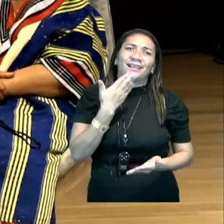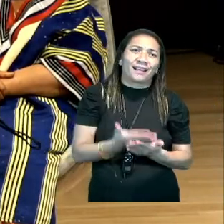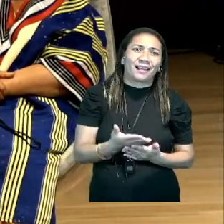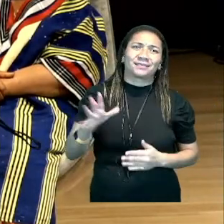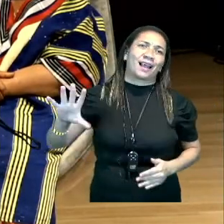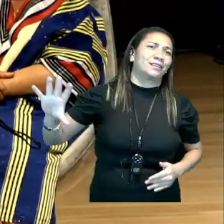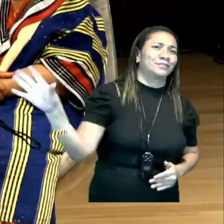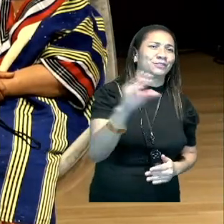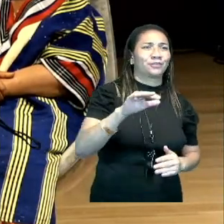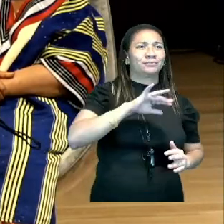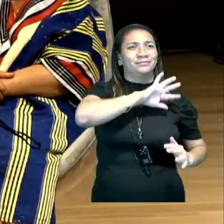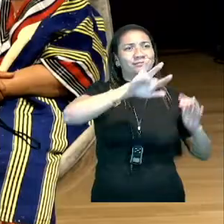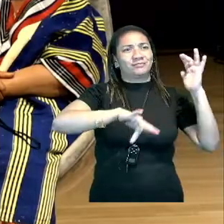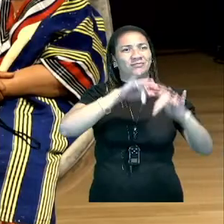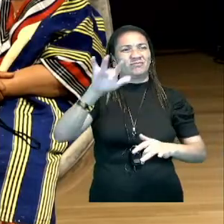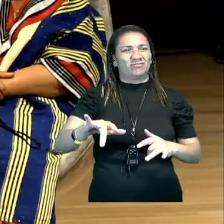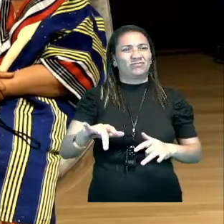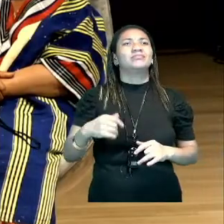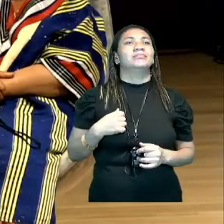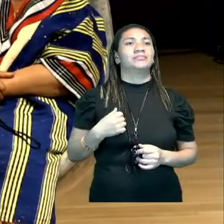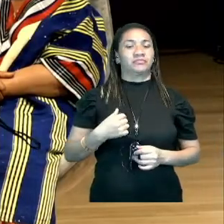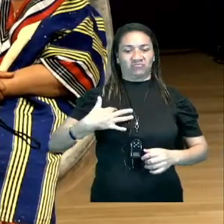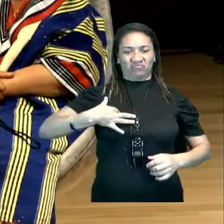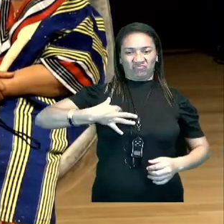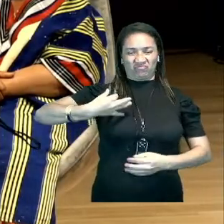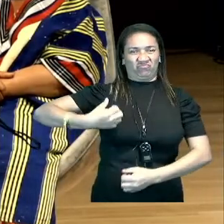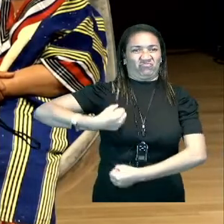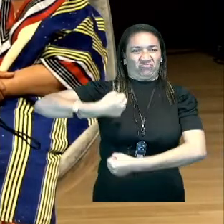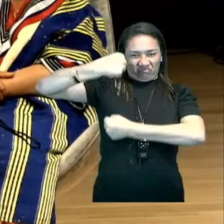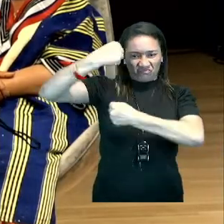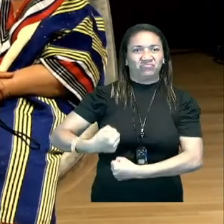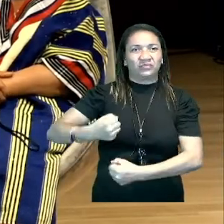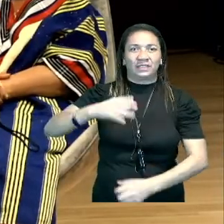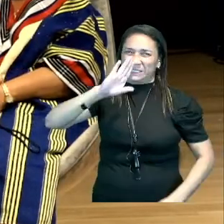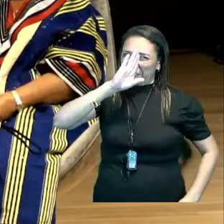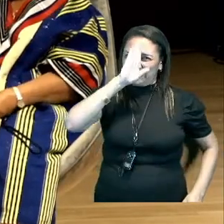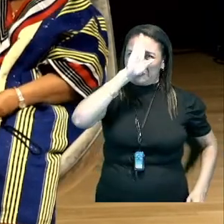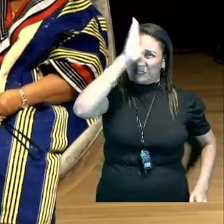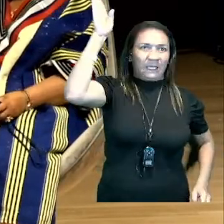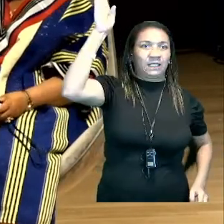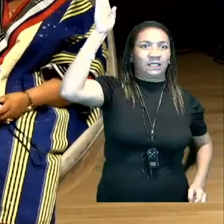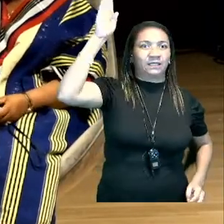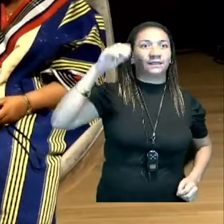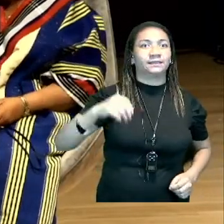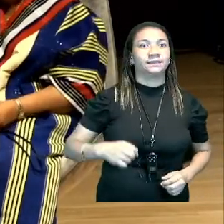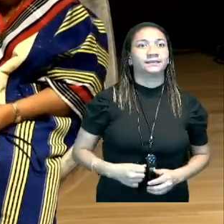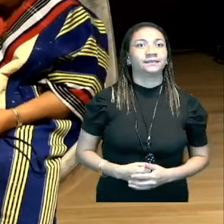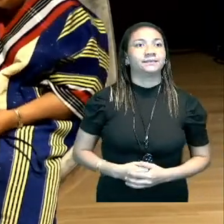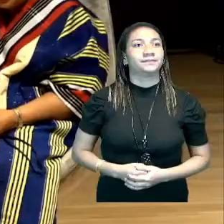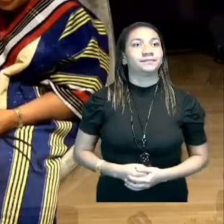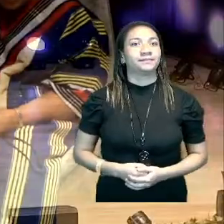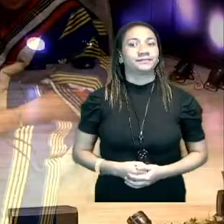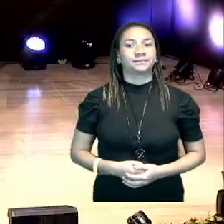you all for being here, and we will continue to be here until dignity becomes the norm.